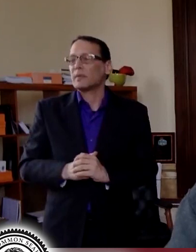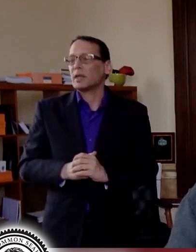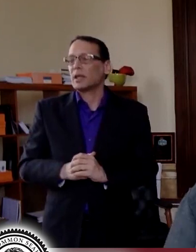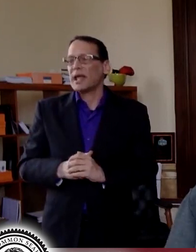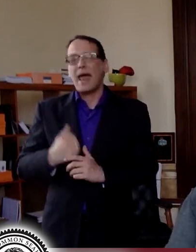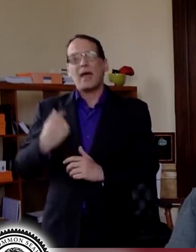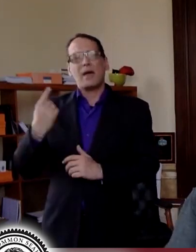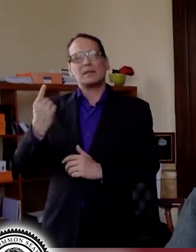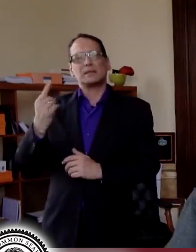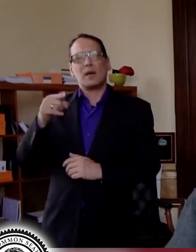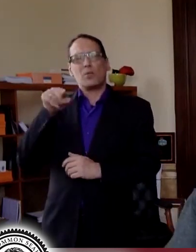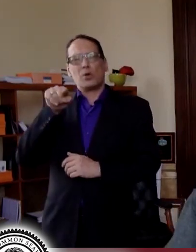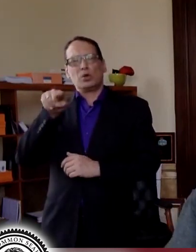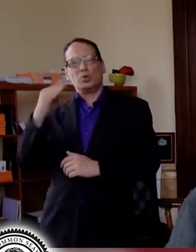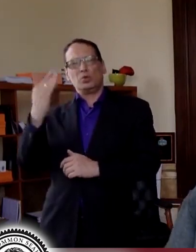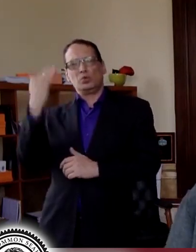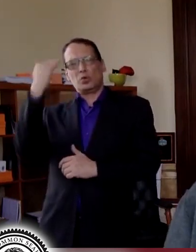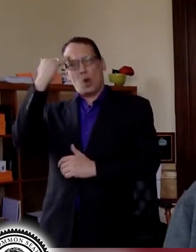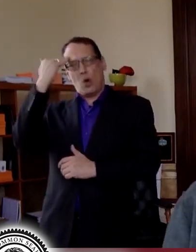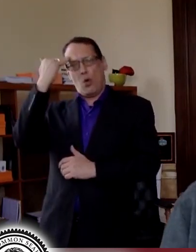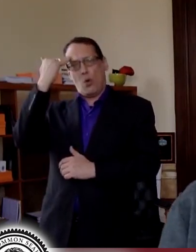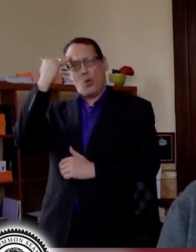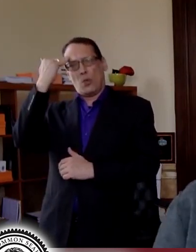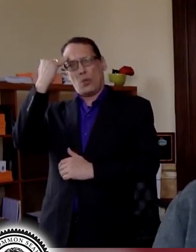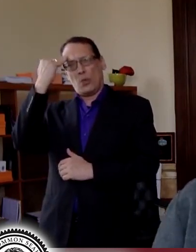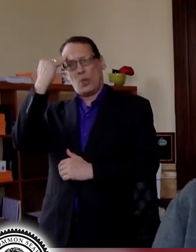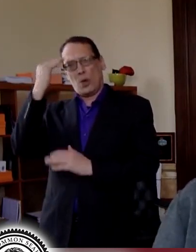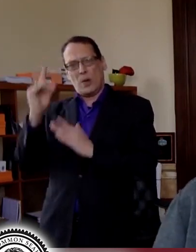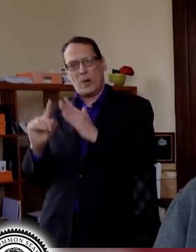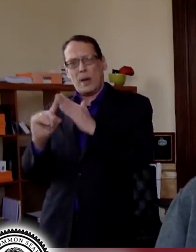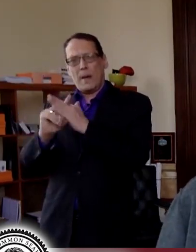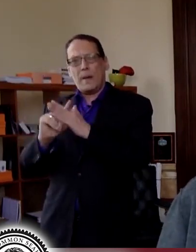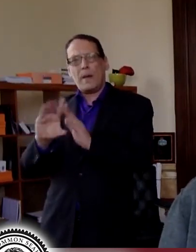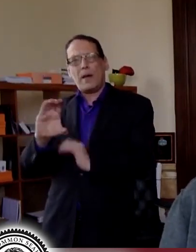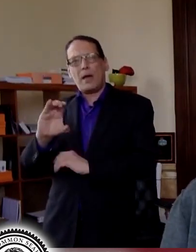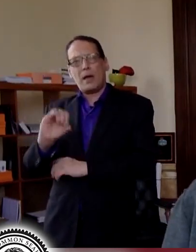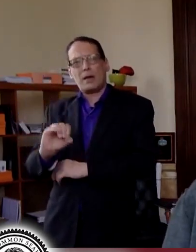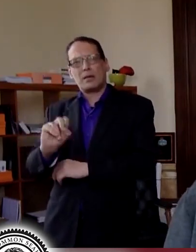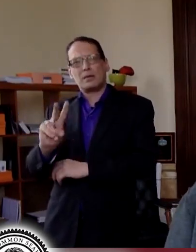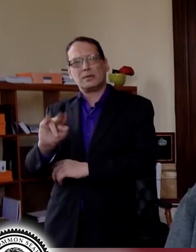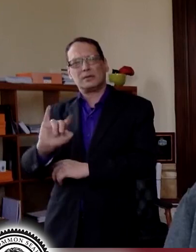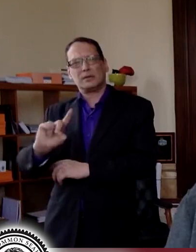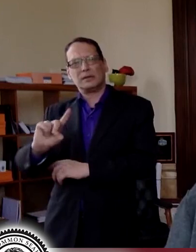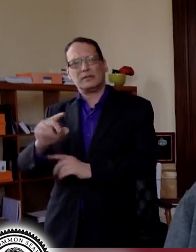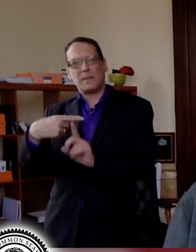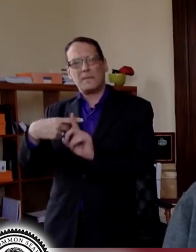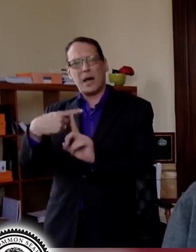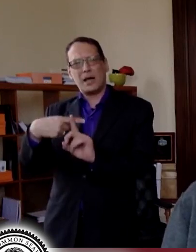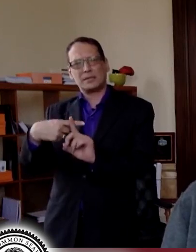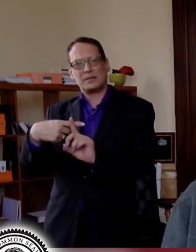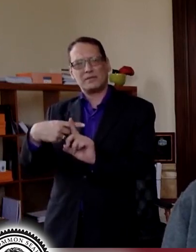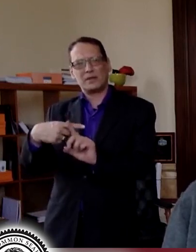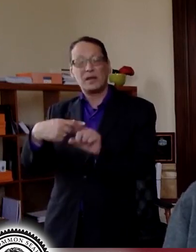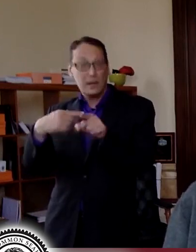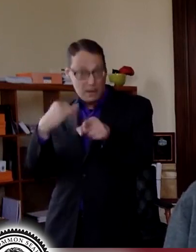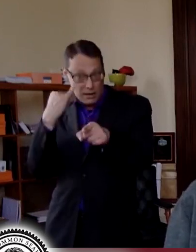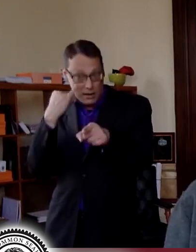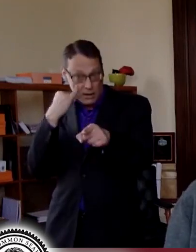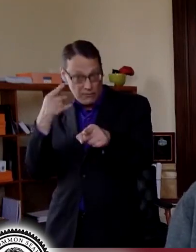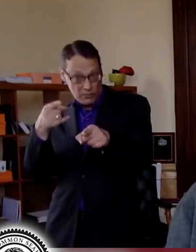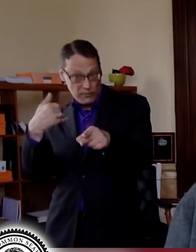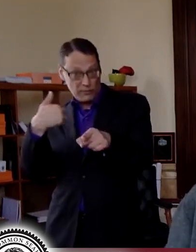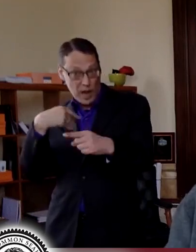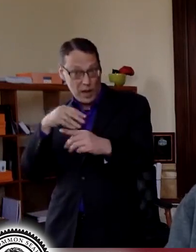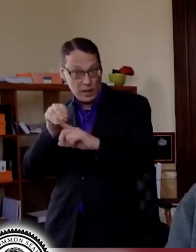that someone you know who's close to you turns up to be COVID positive. Well, then if you've had any prolonged exposure to